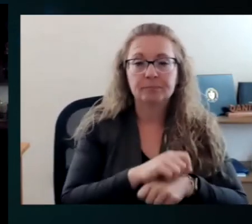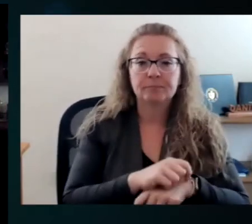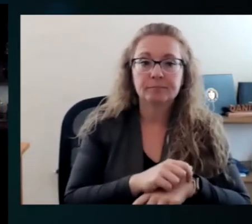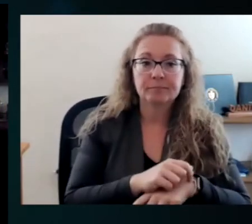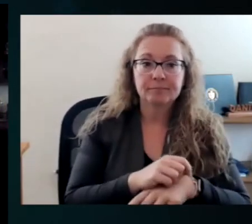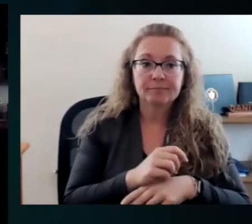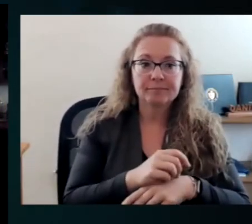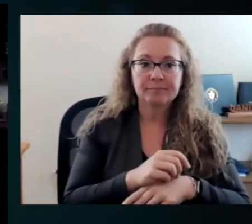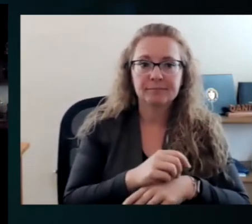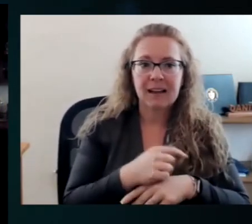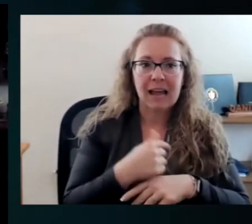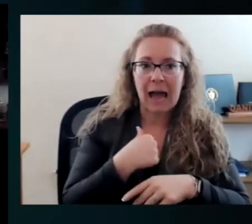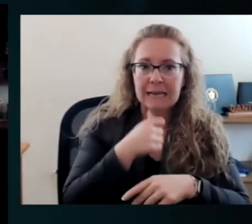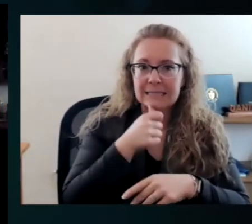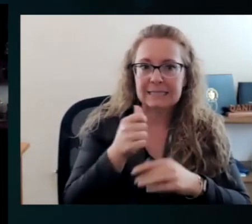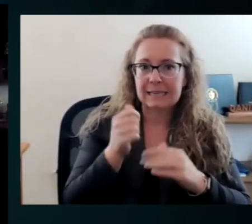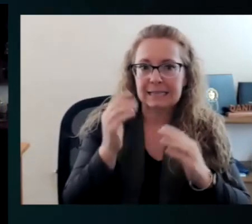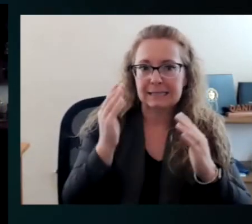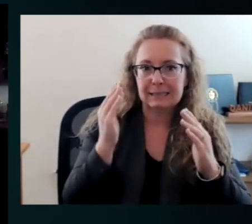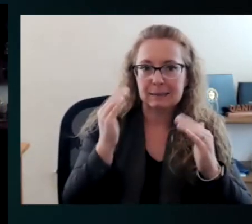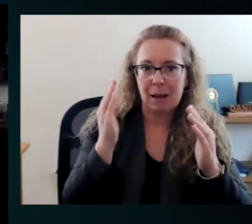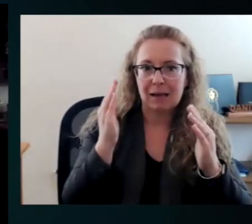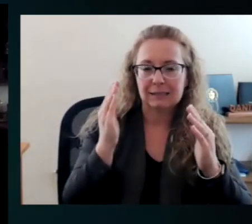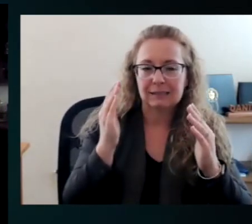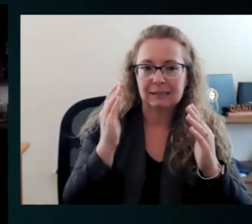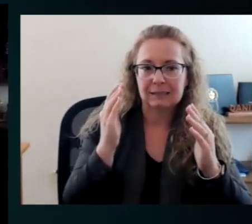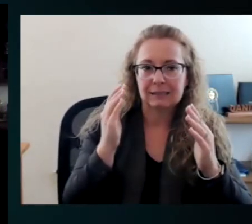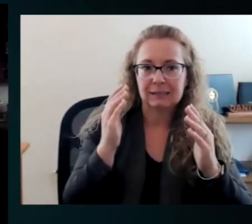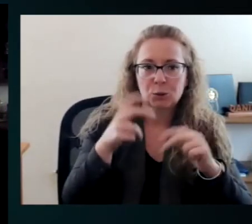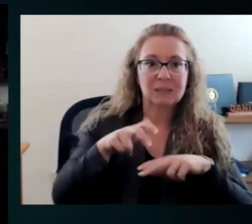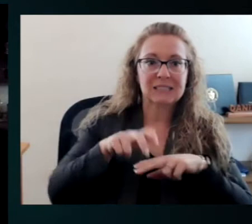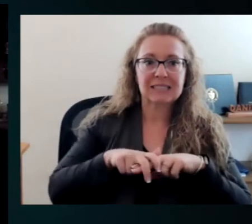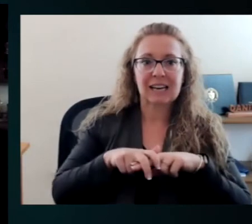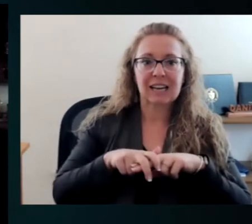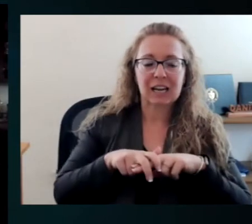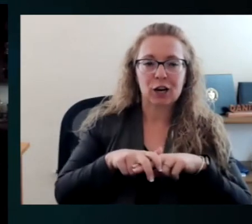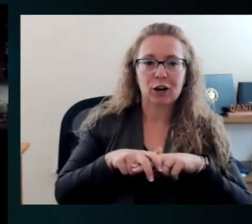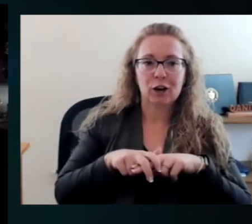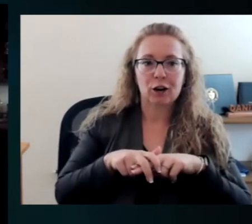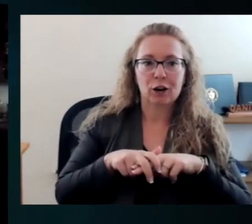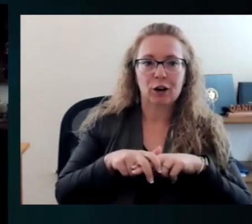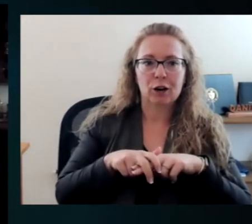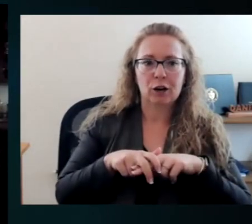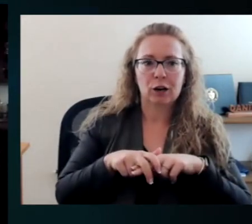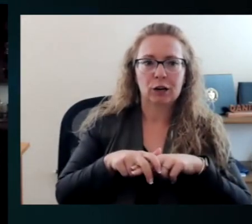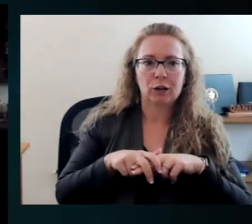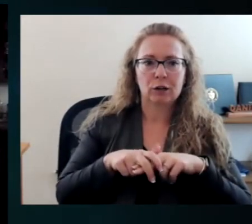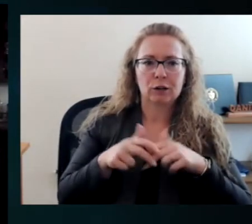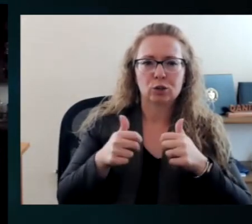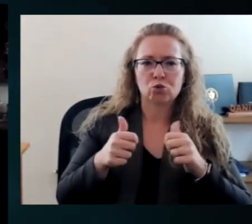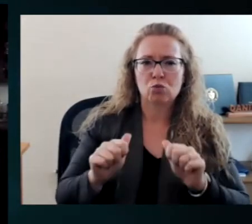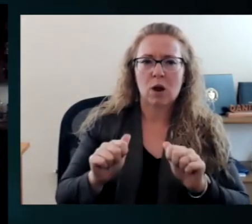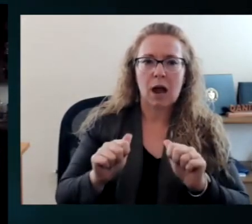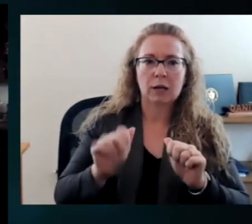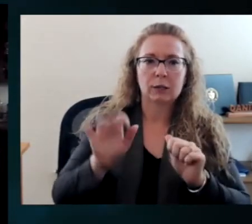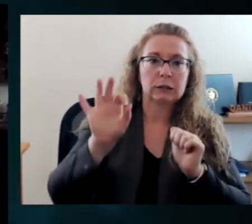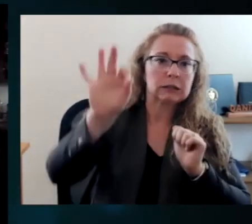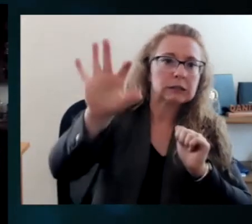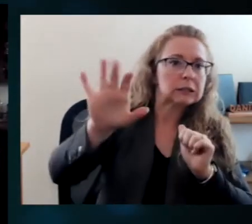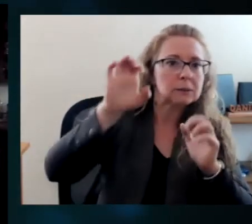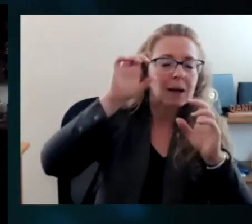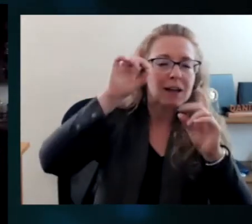didn't expect to be sitting here trying to provide an educational moment when I was asked to be